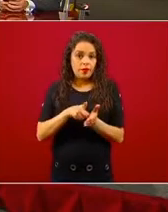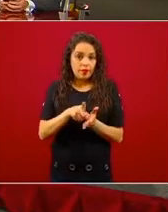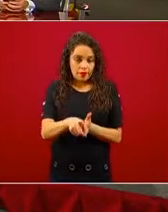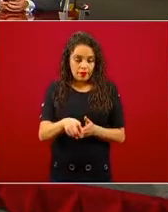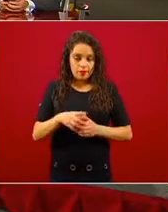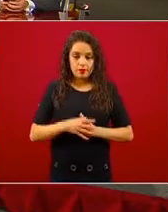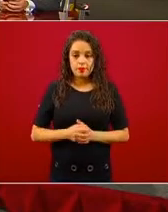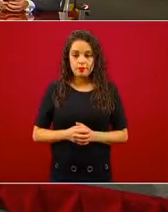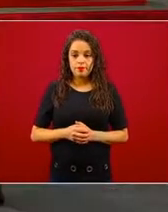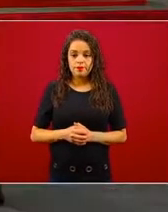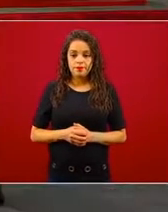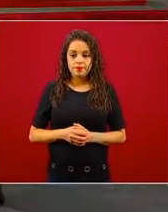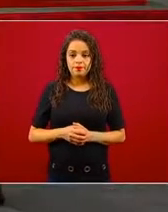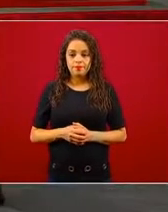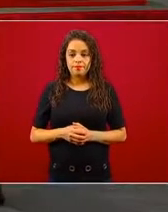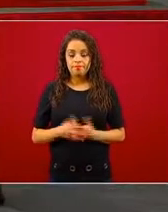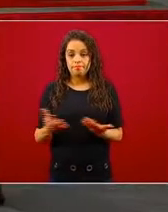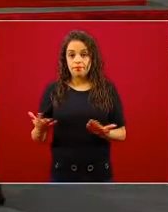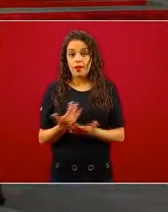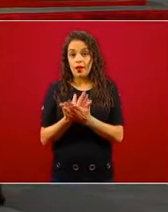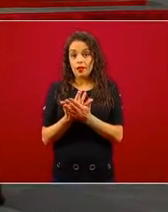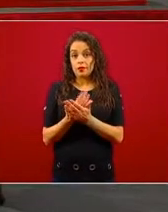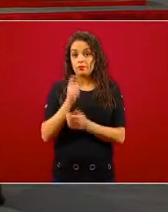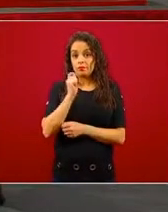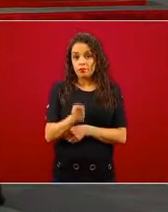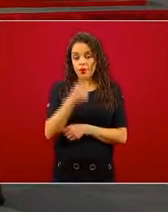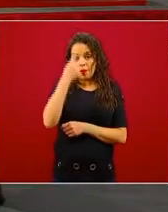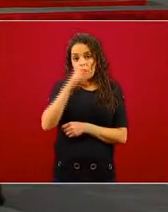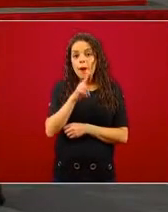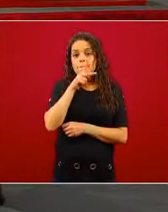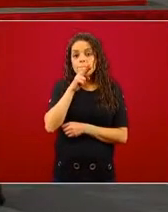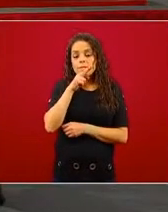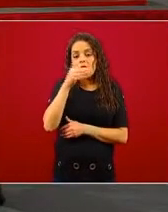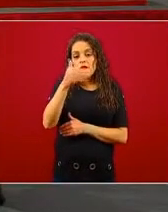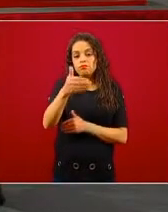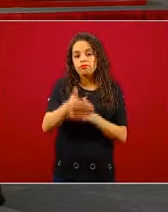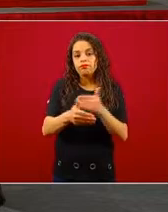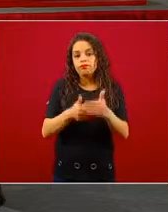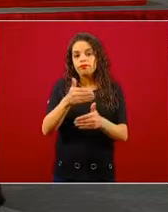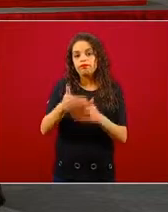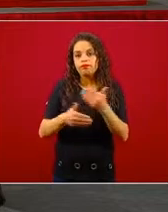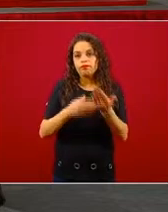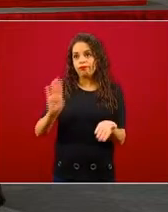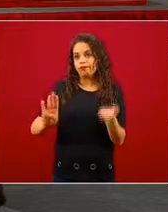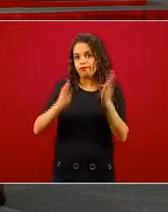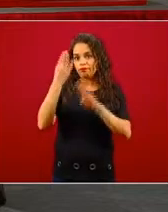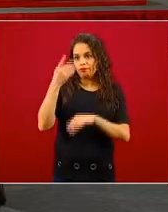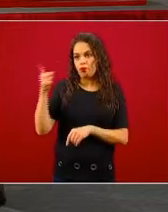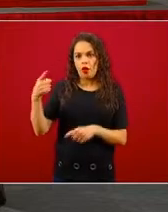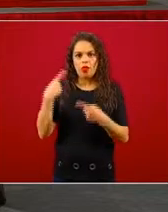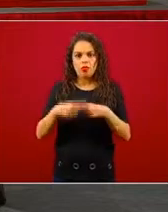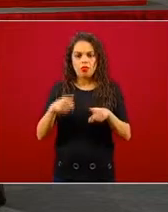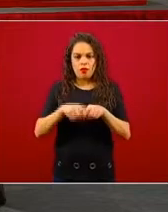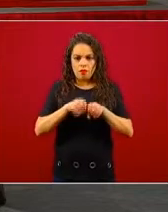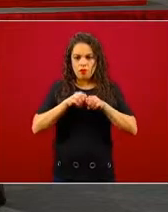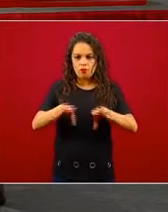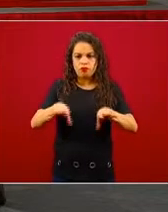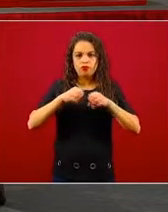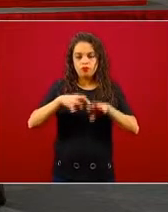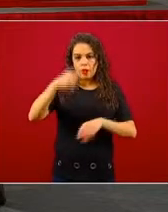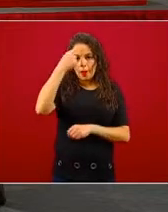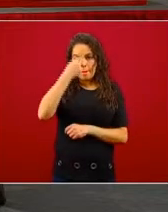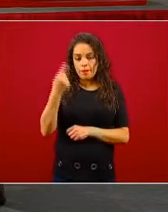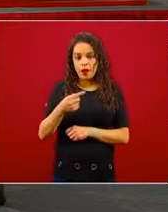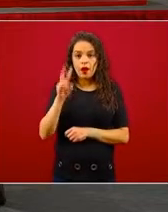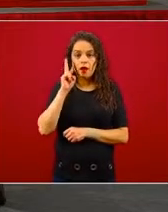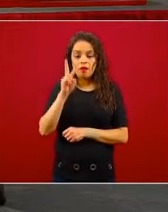as momento all other para workers. comenzar a mejorar el mundo, como ella misma lo declara, ella ha Without realizado waiting to distintas start campañas making the para dar world a better visibilidad place, a she